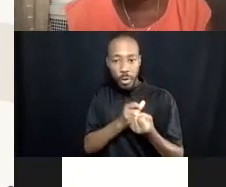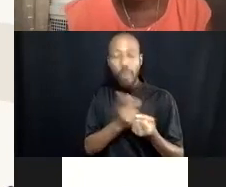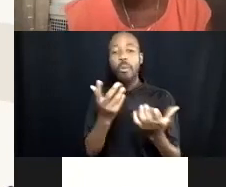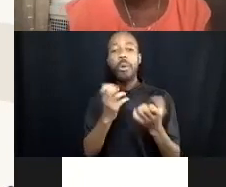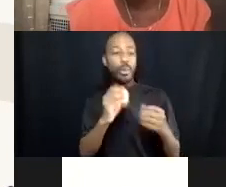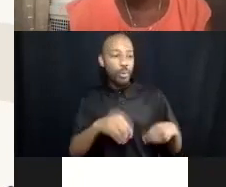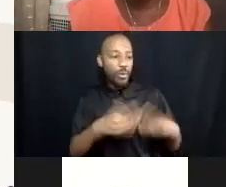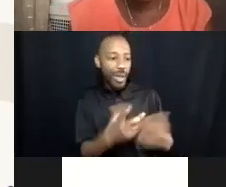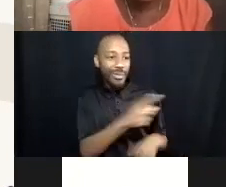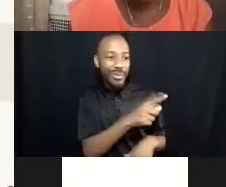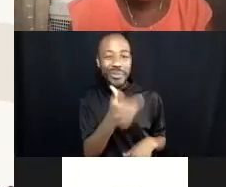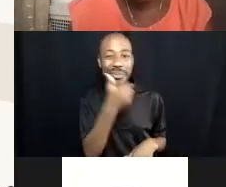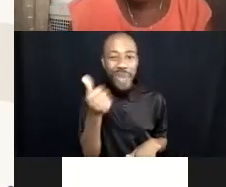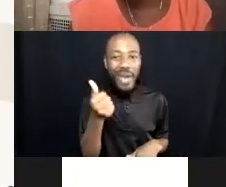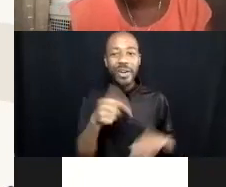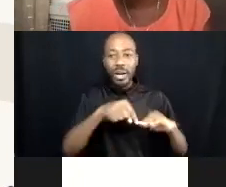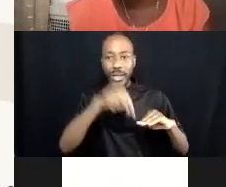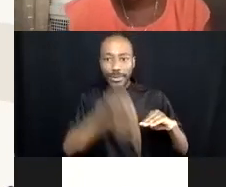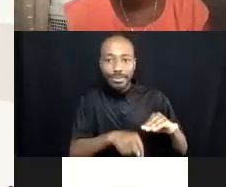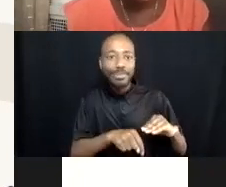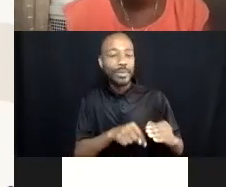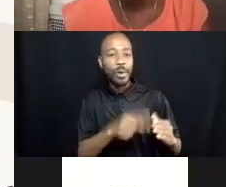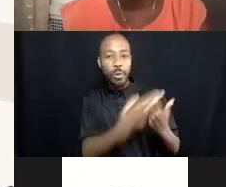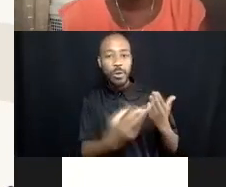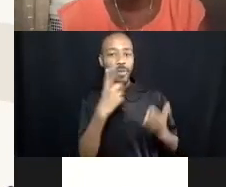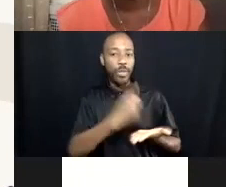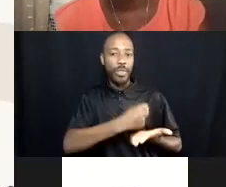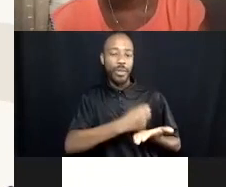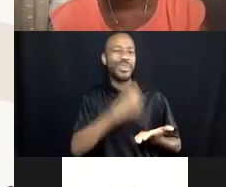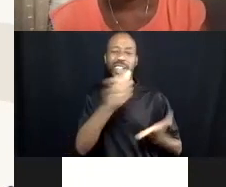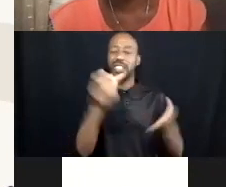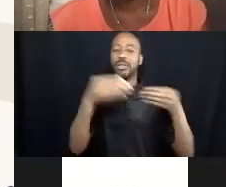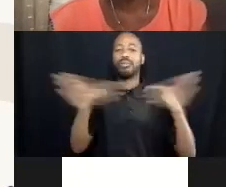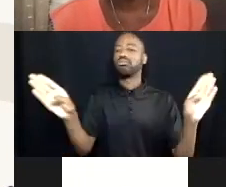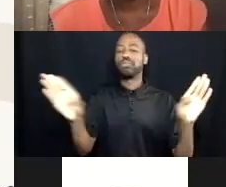and more and extensive resources for therapy, but not just any kind, right?